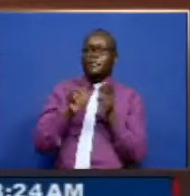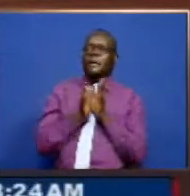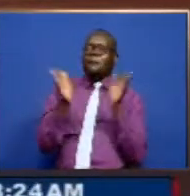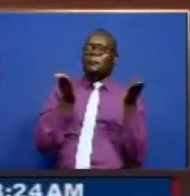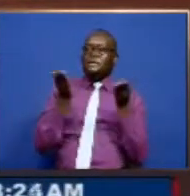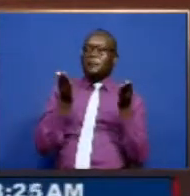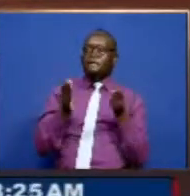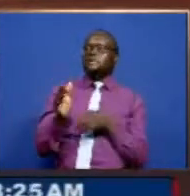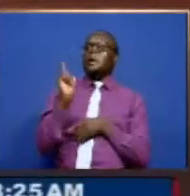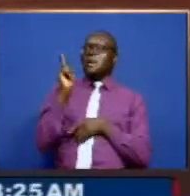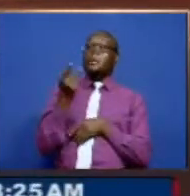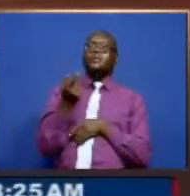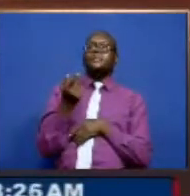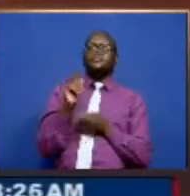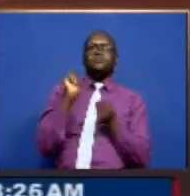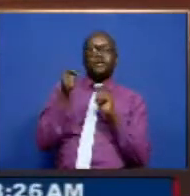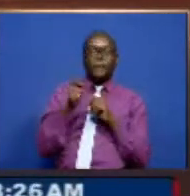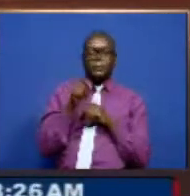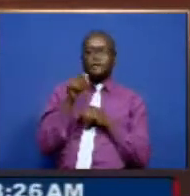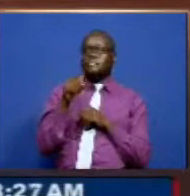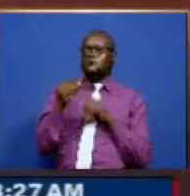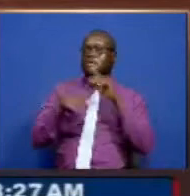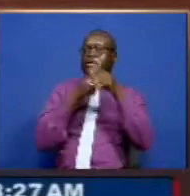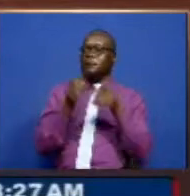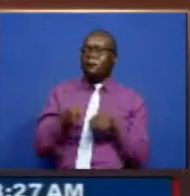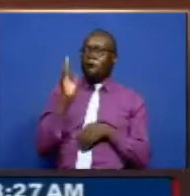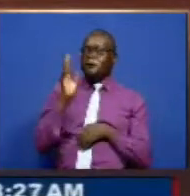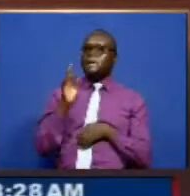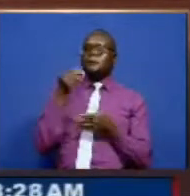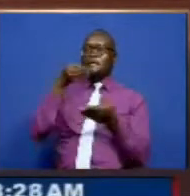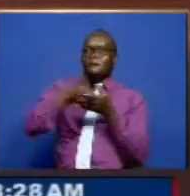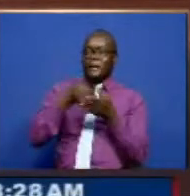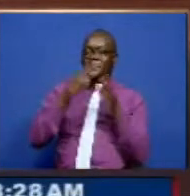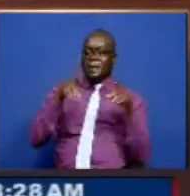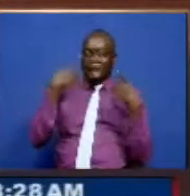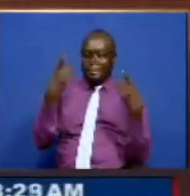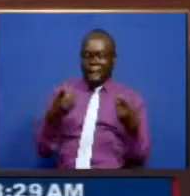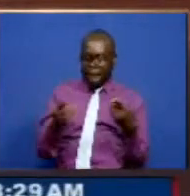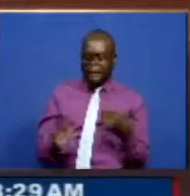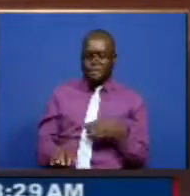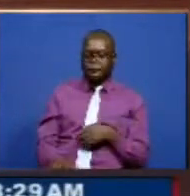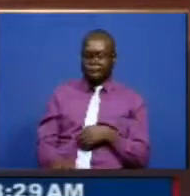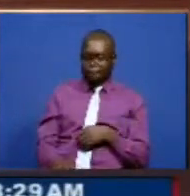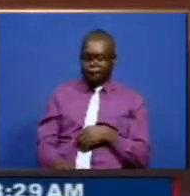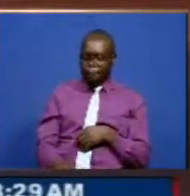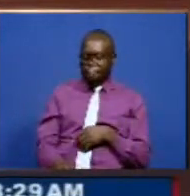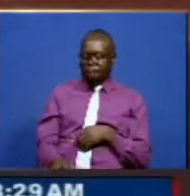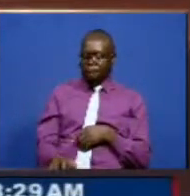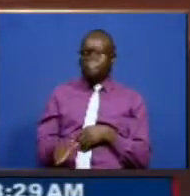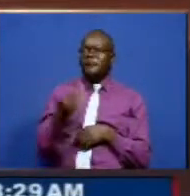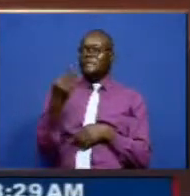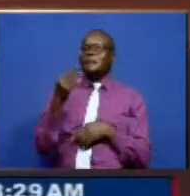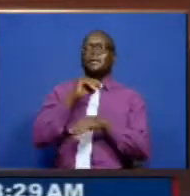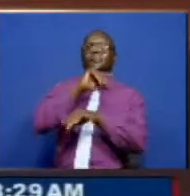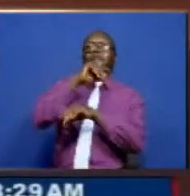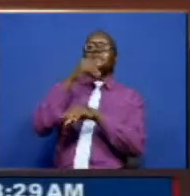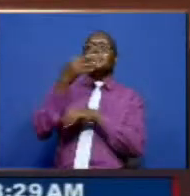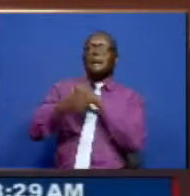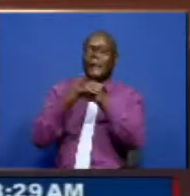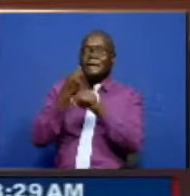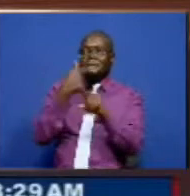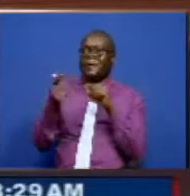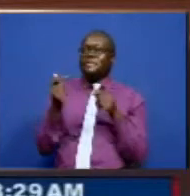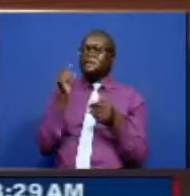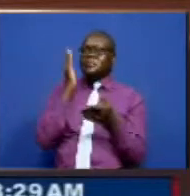Service Act by reshuffling the chief officers in the Finance Department 6 times within 3 years, despite being